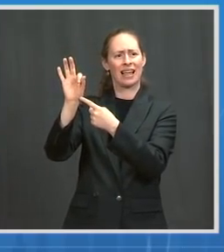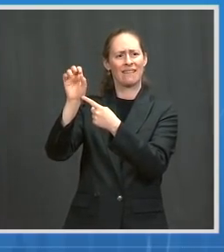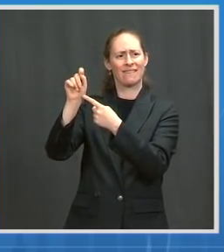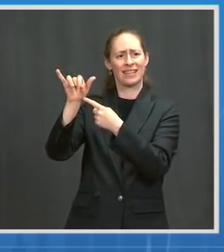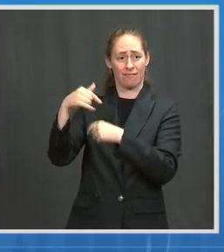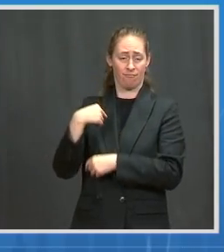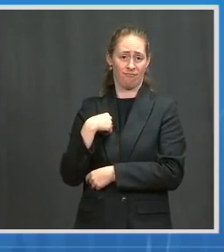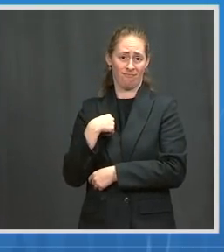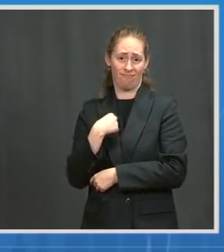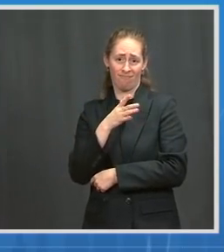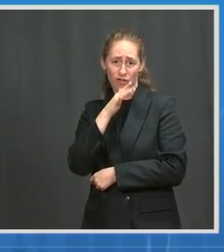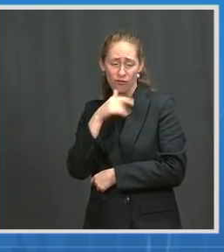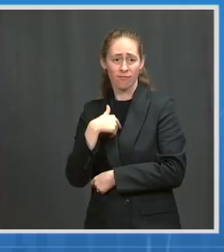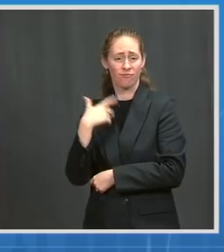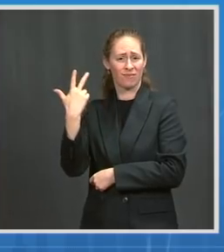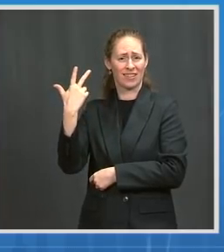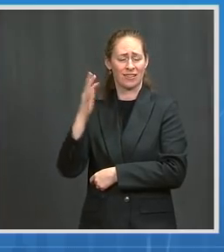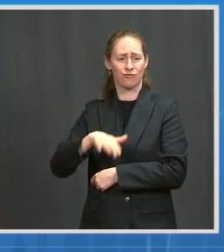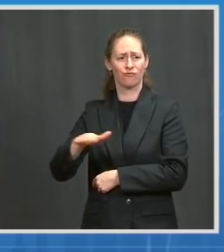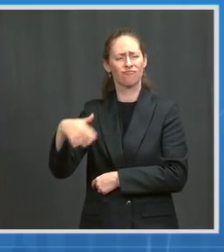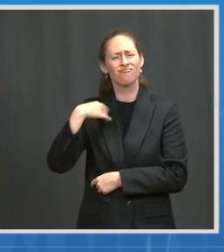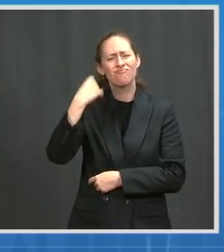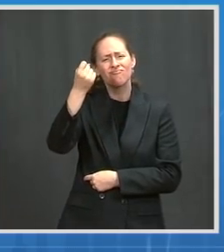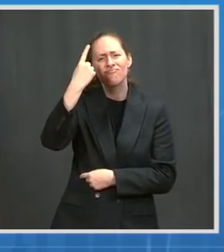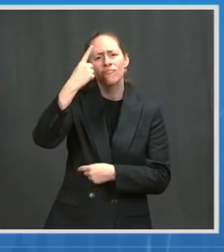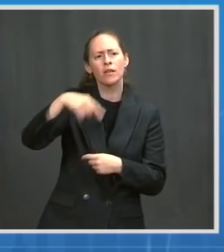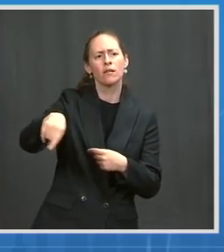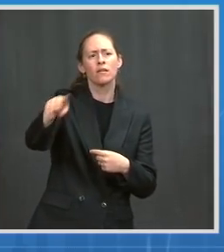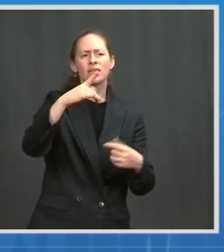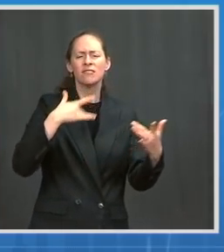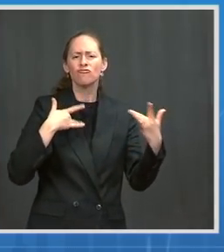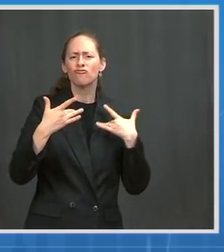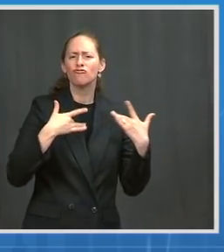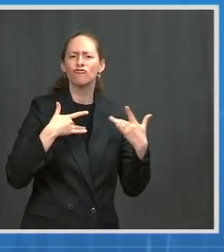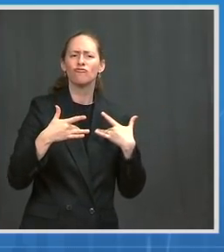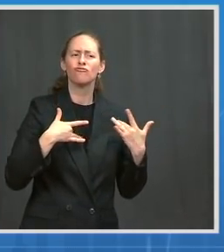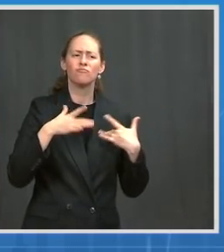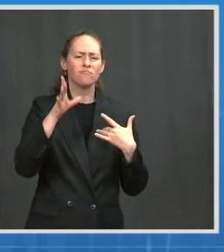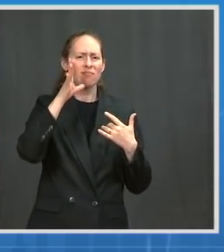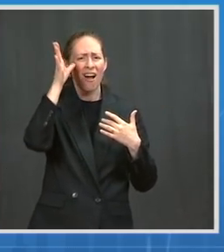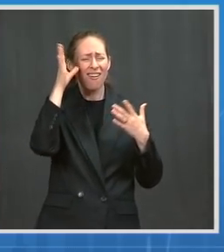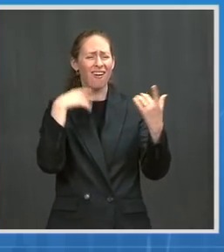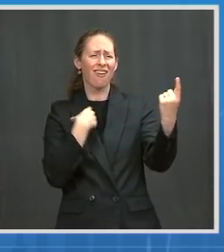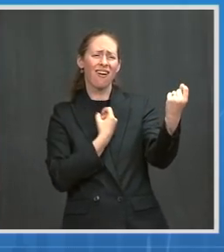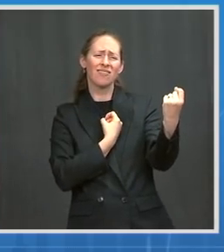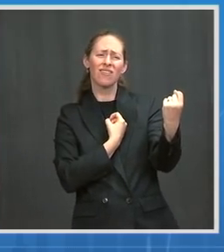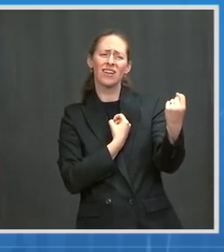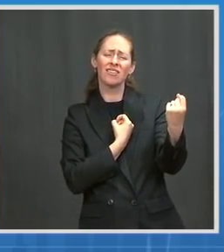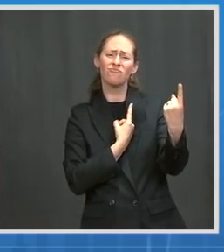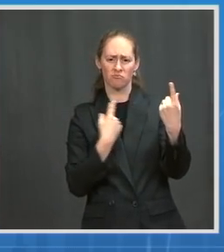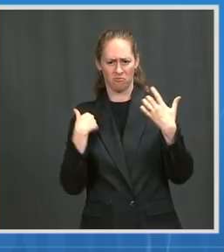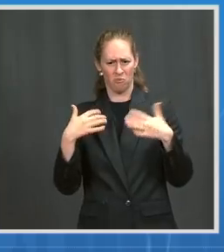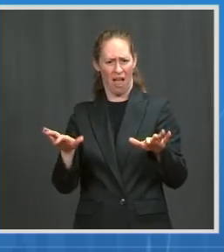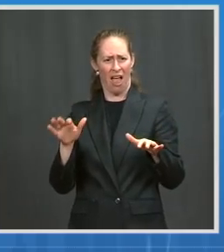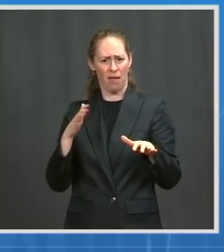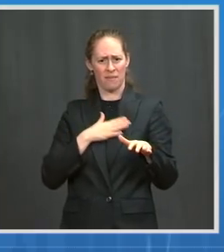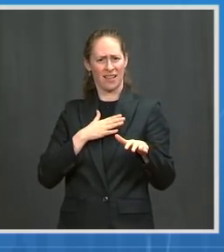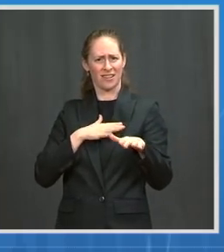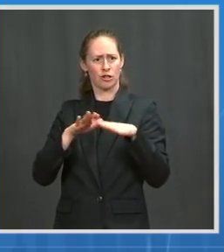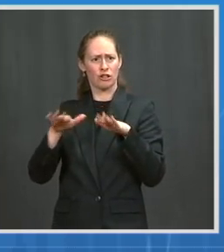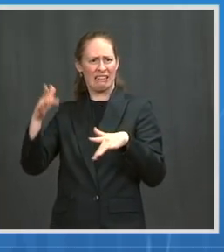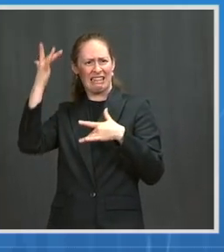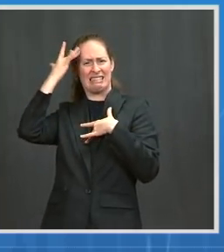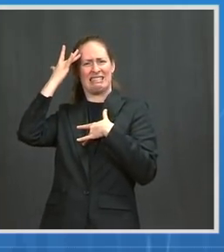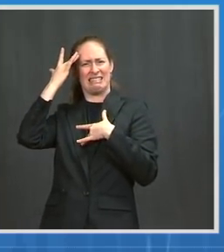I understand that parents want to make sure their children are safe. We don't want our children to be sick from anything, particularly